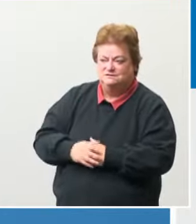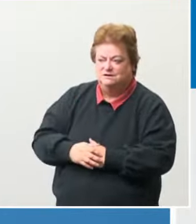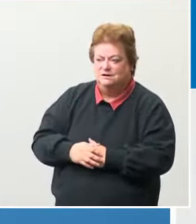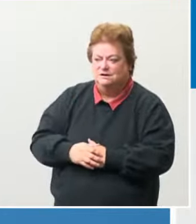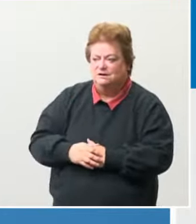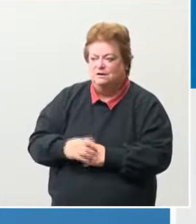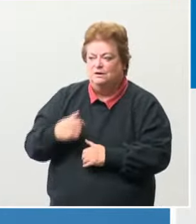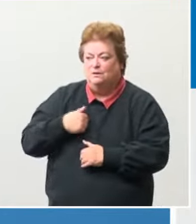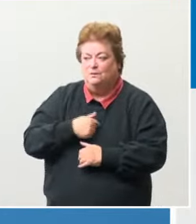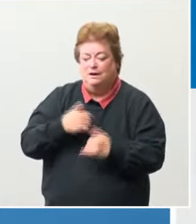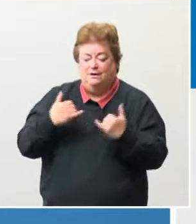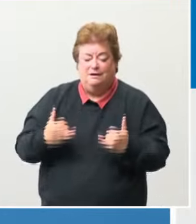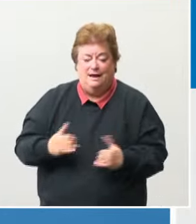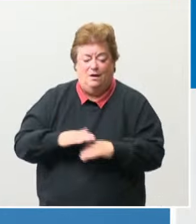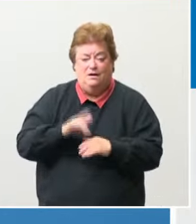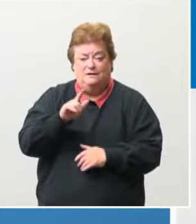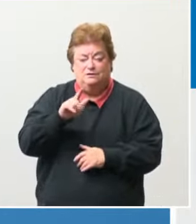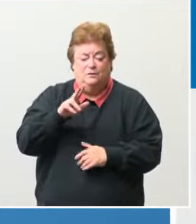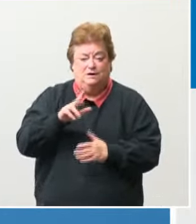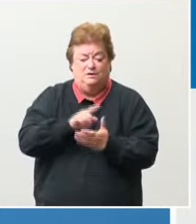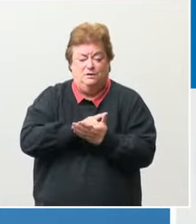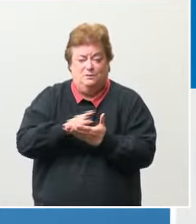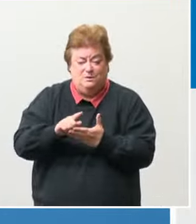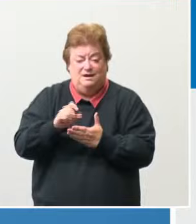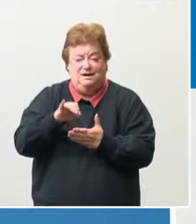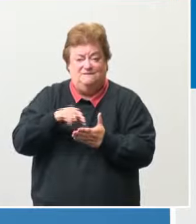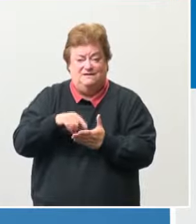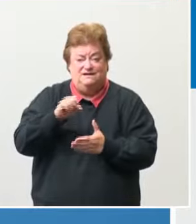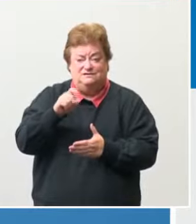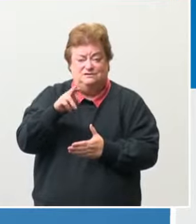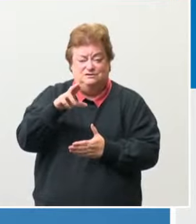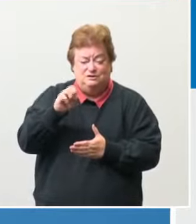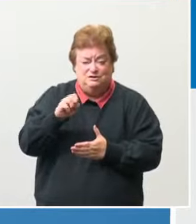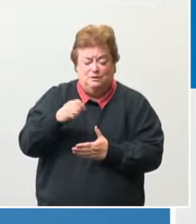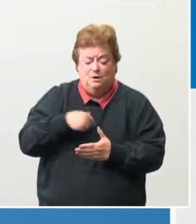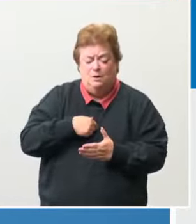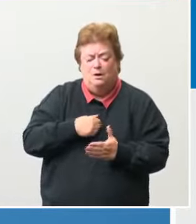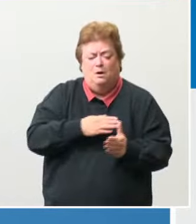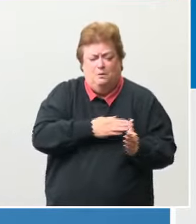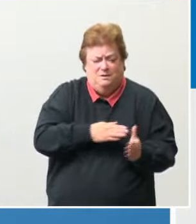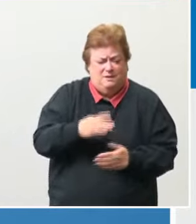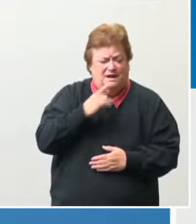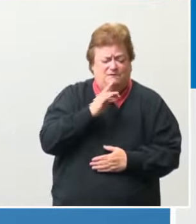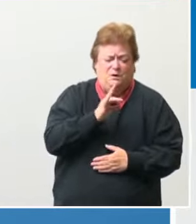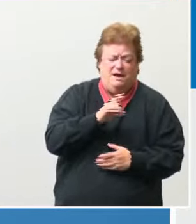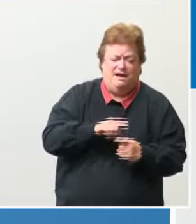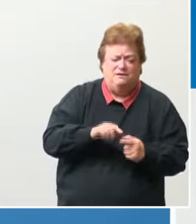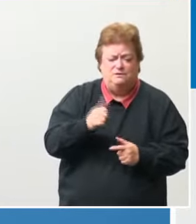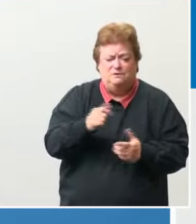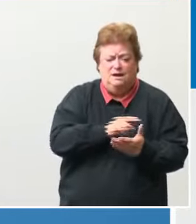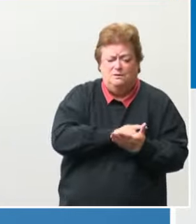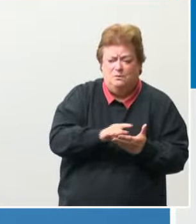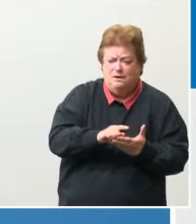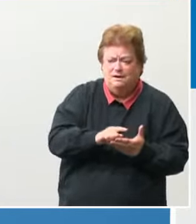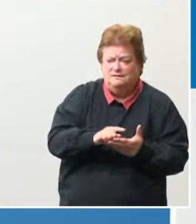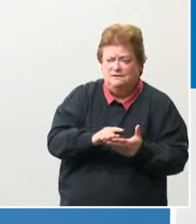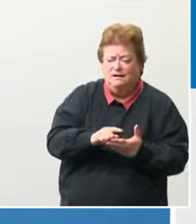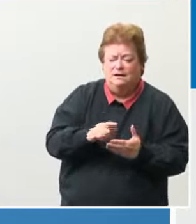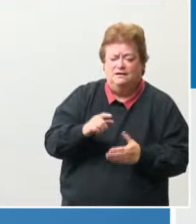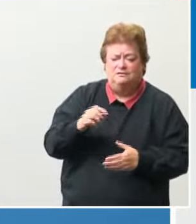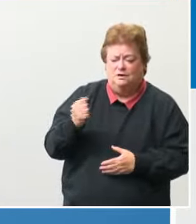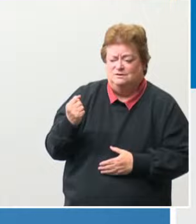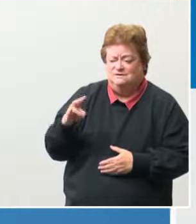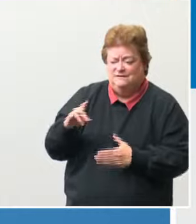the 23rd week of this surge. We were planning on 8 to 10 weeks of this surge. We're on the 23rd week, 17 weeks of